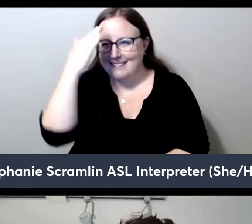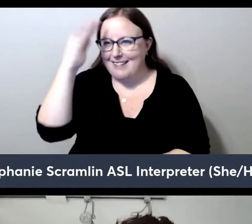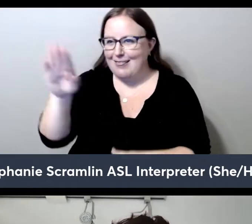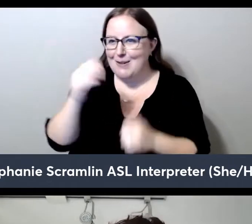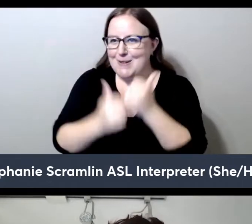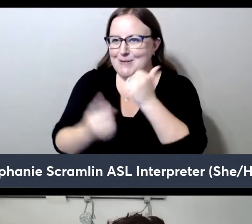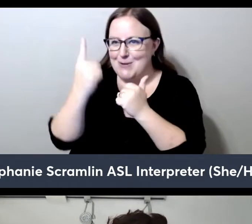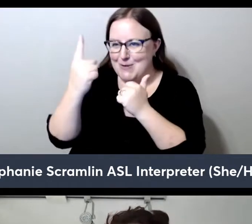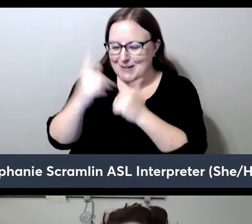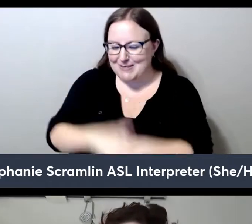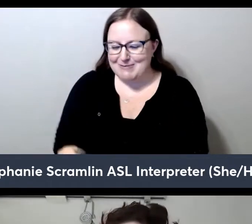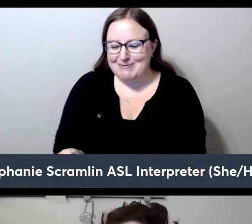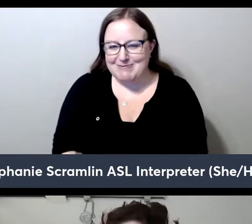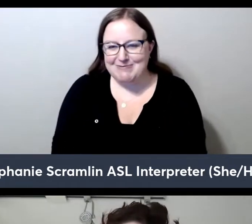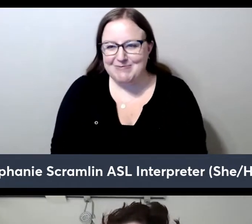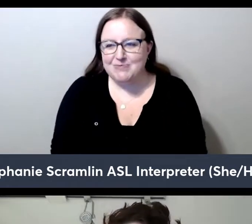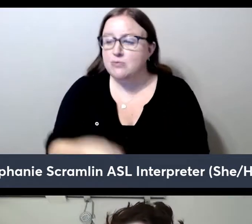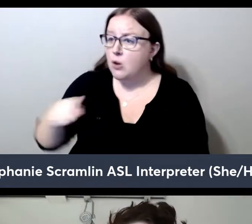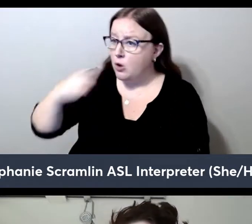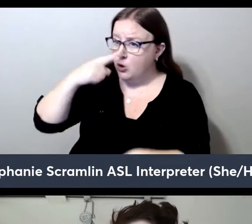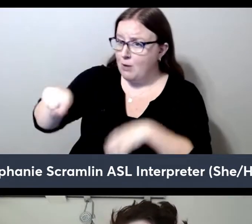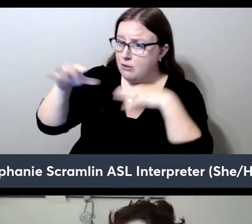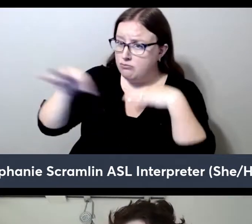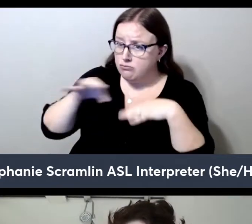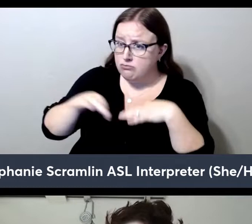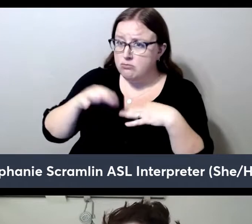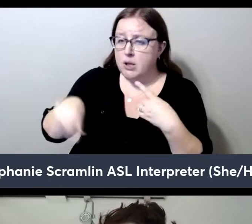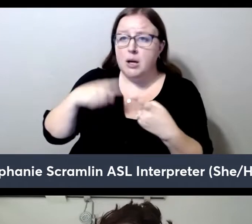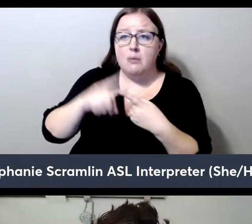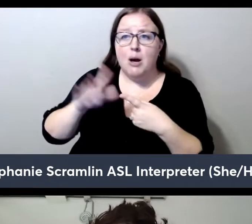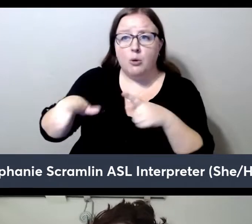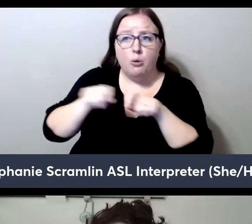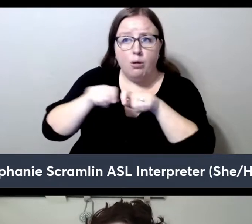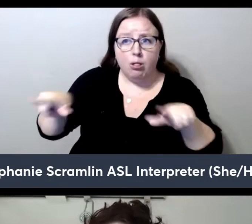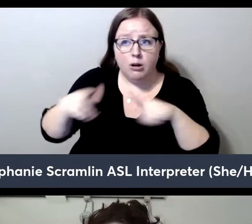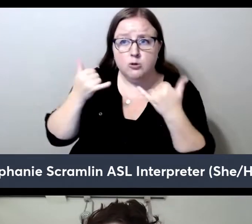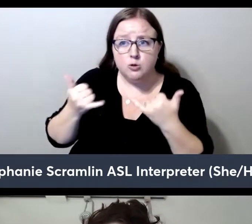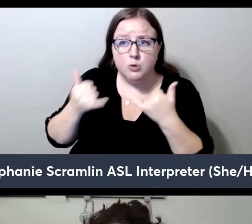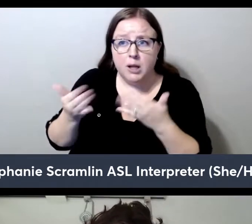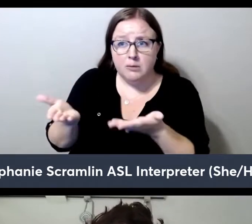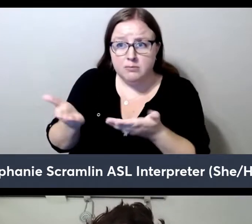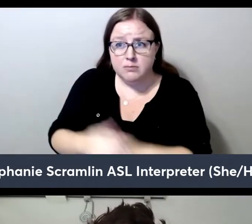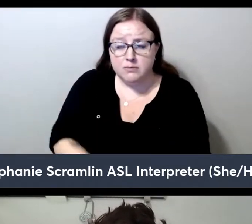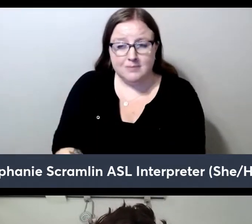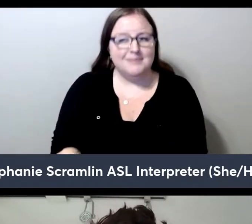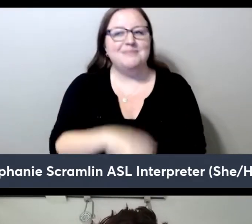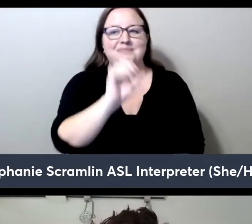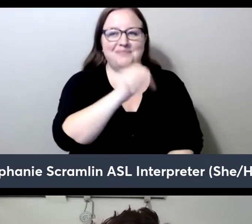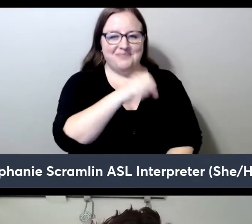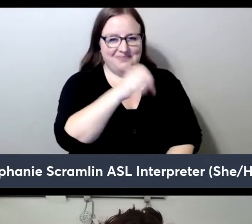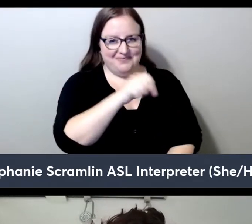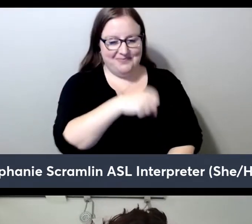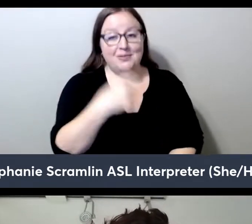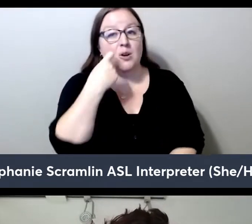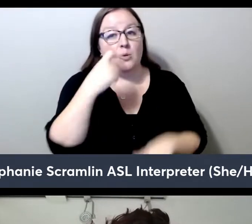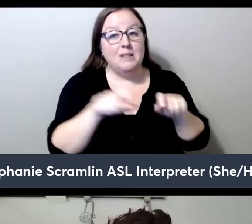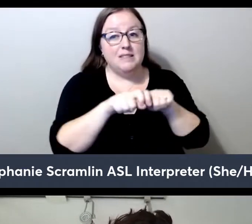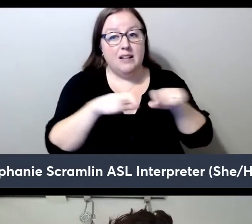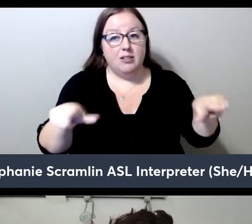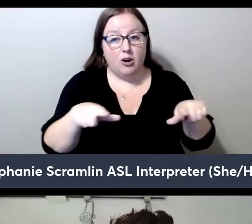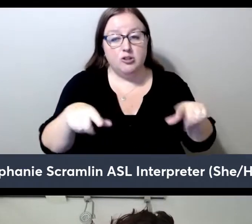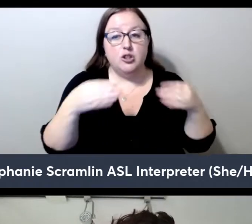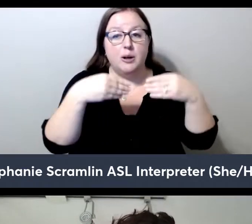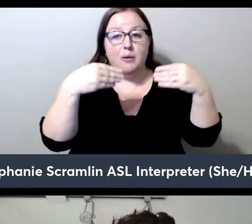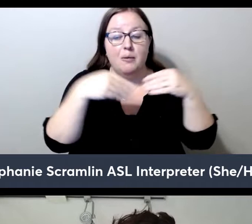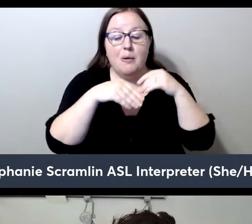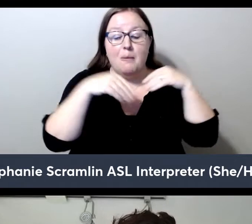Hello. Hey, Can you tell us a little bit about your launch today? Yeah, so we recently launched the marketing page. Our service